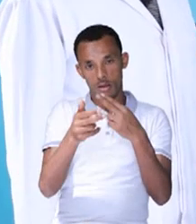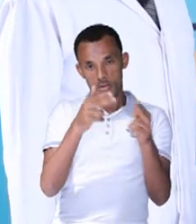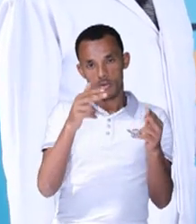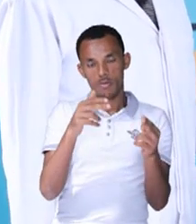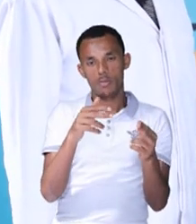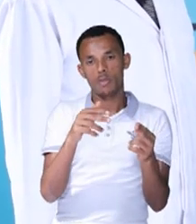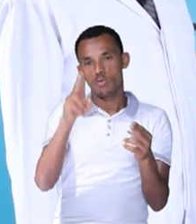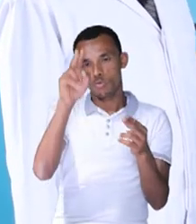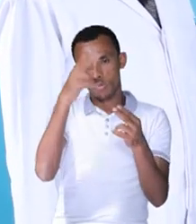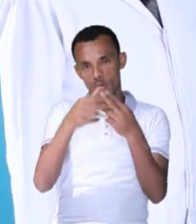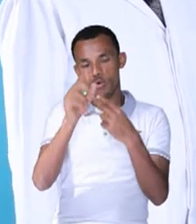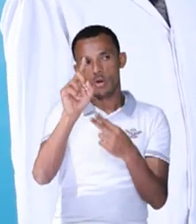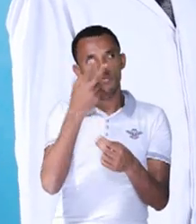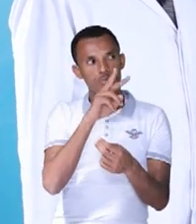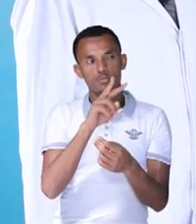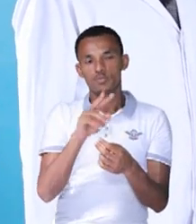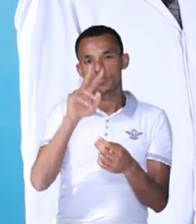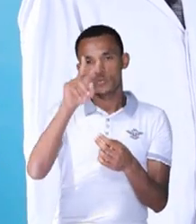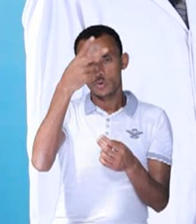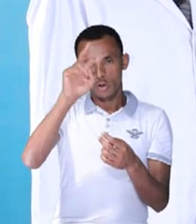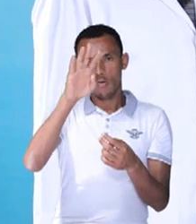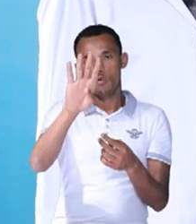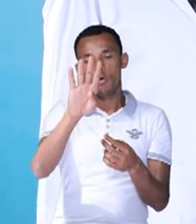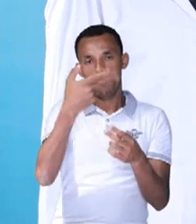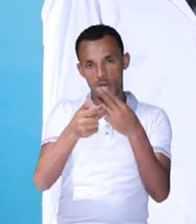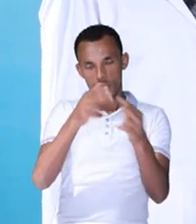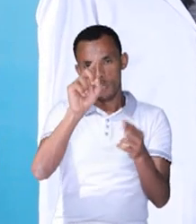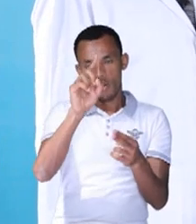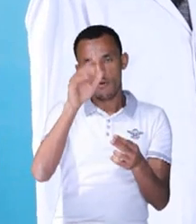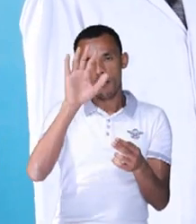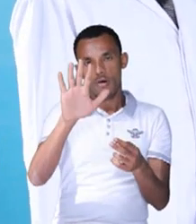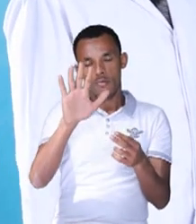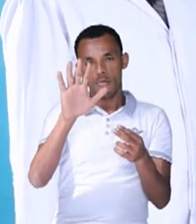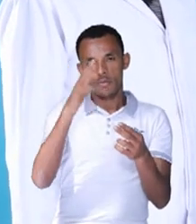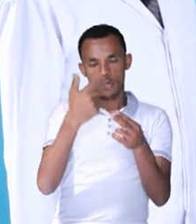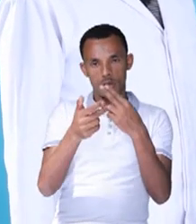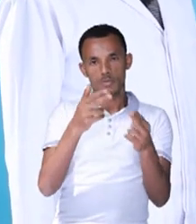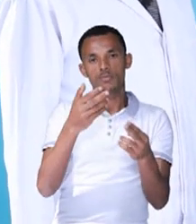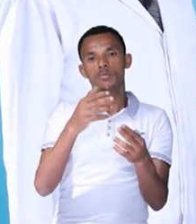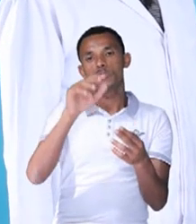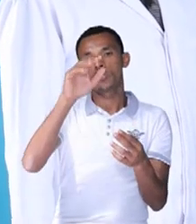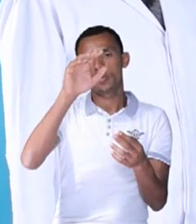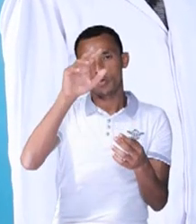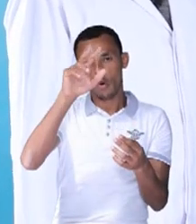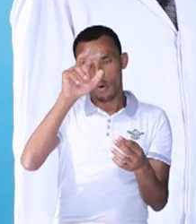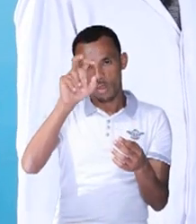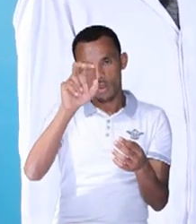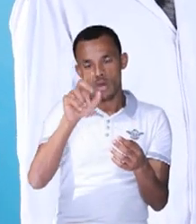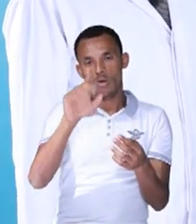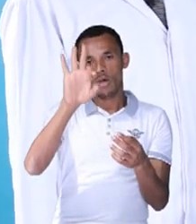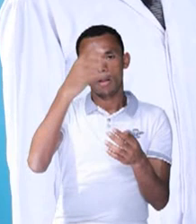by 2 times 1. 2 squared 4, 4 times 1 times 5, 20. So under radical, you